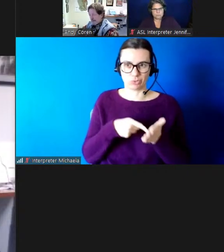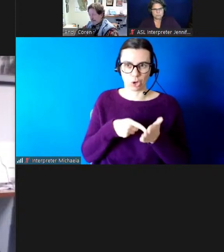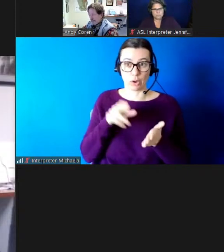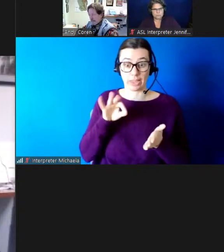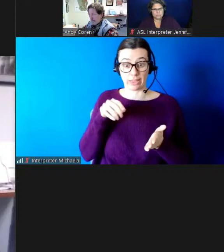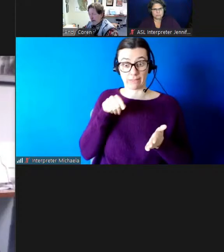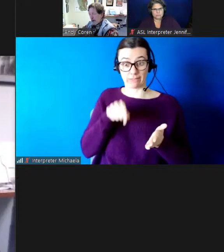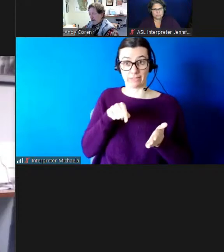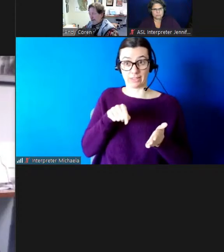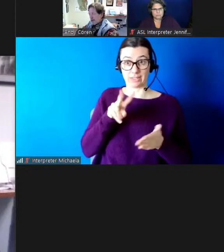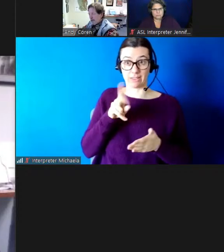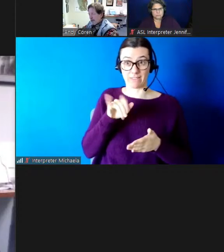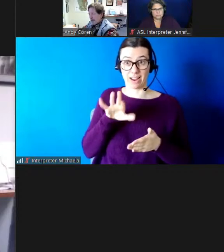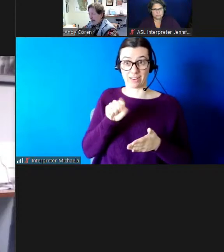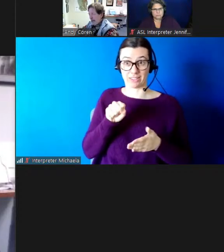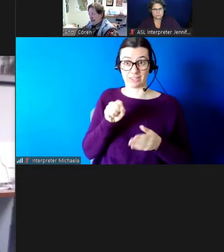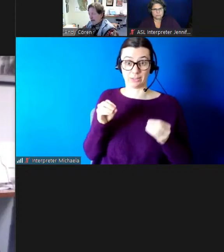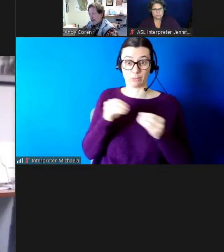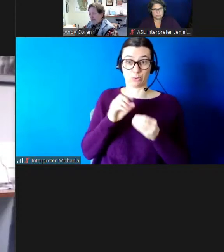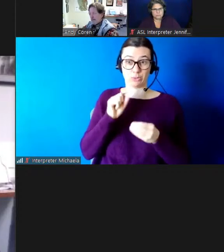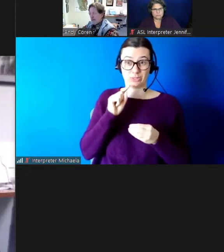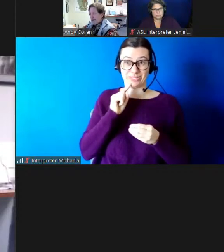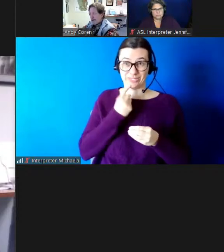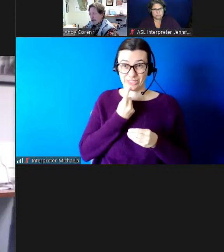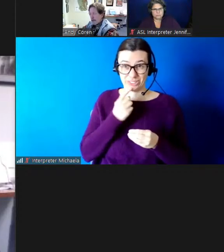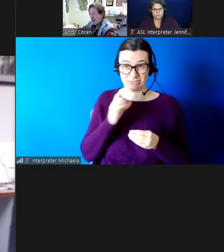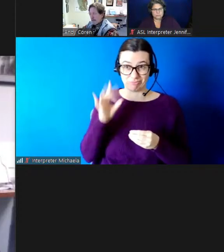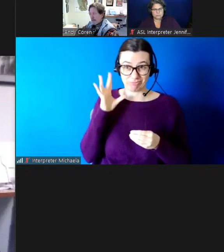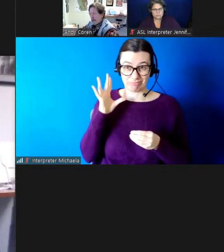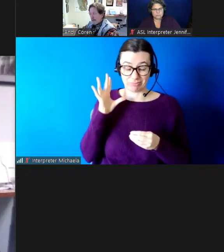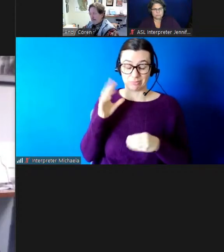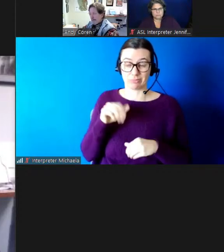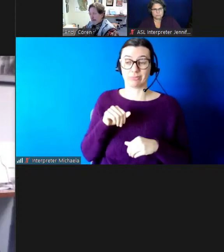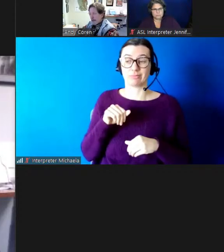virus, then towards the end of